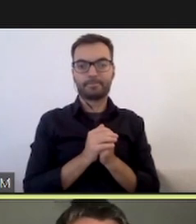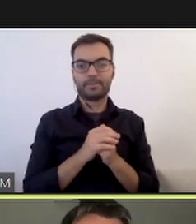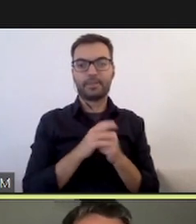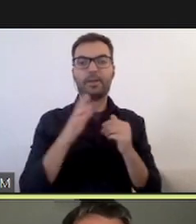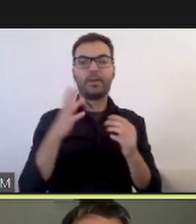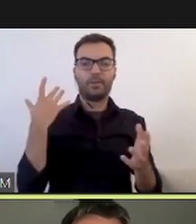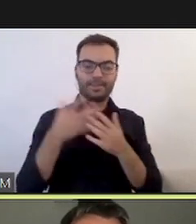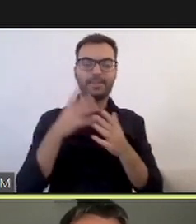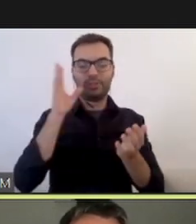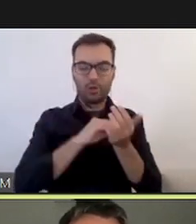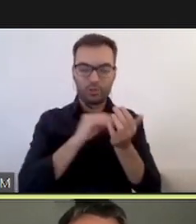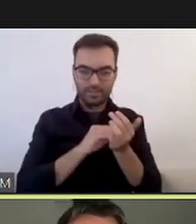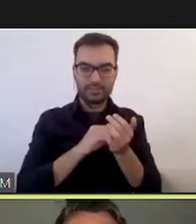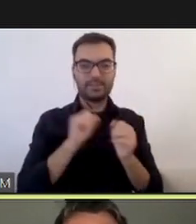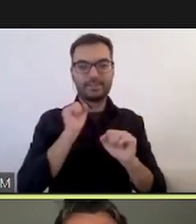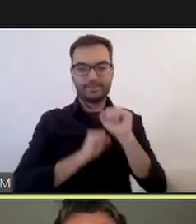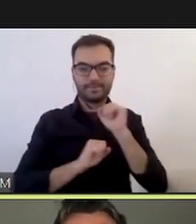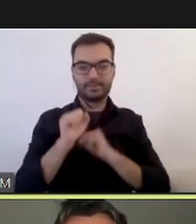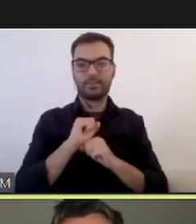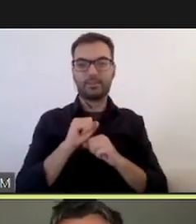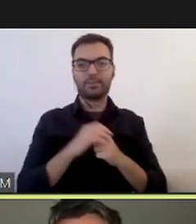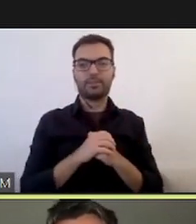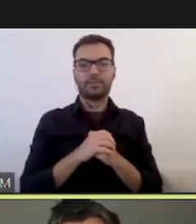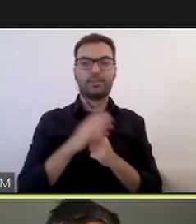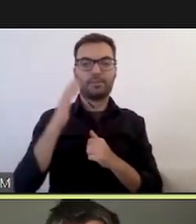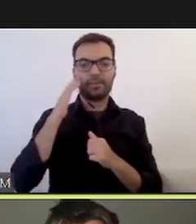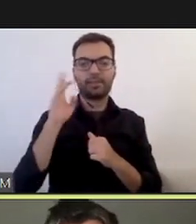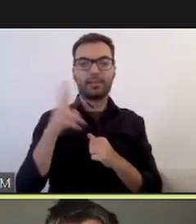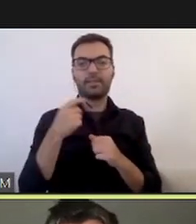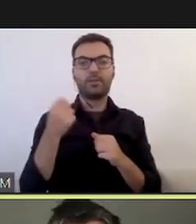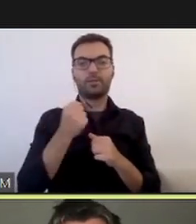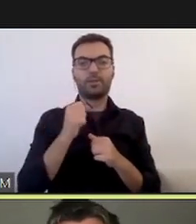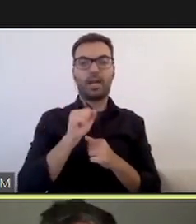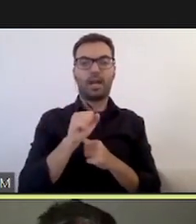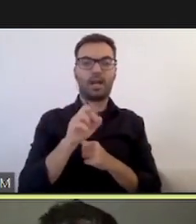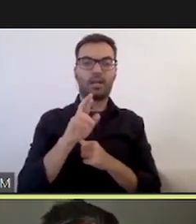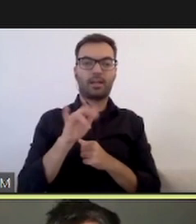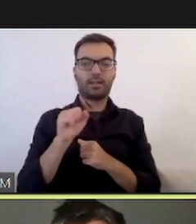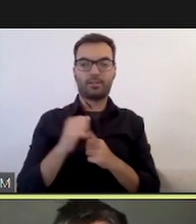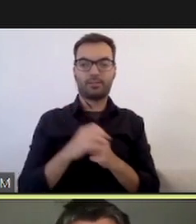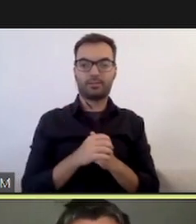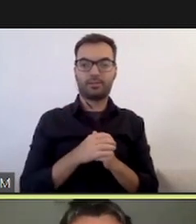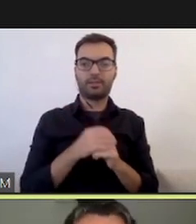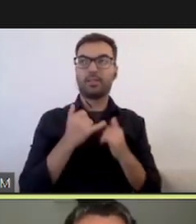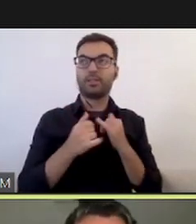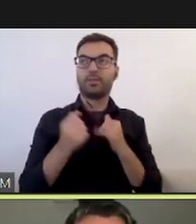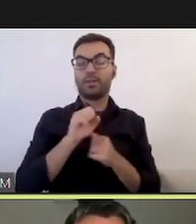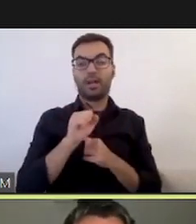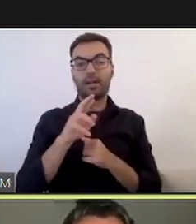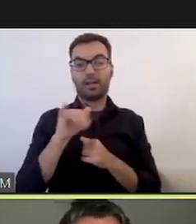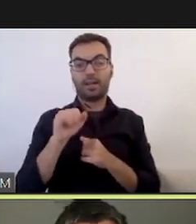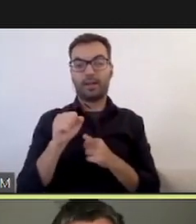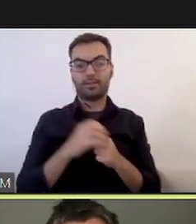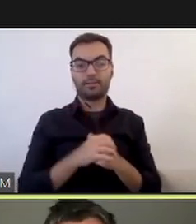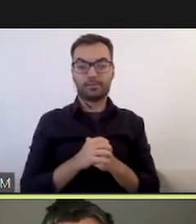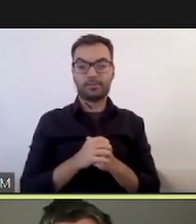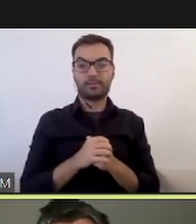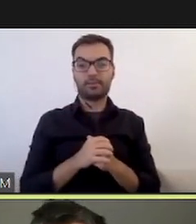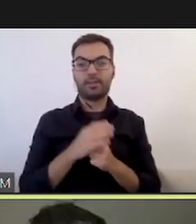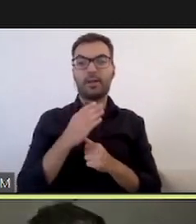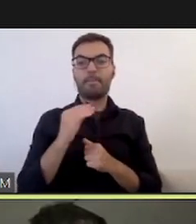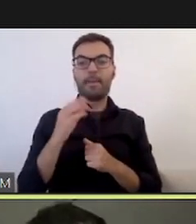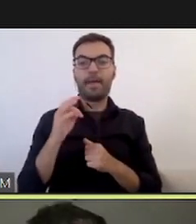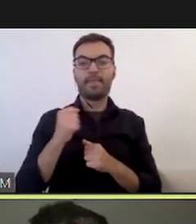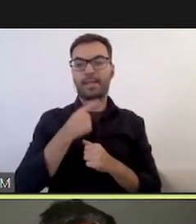practice, and you need to have some rule when you're using the ARIA, because if you use the ARIA meta language in